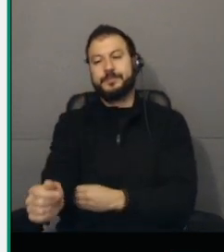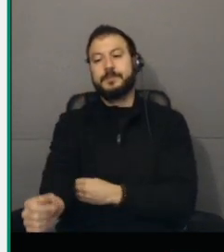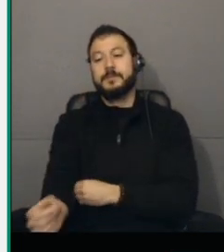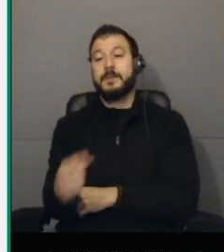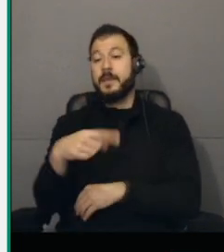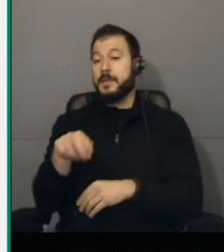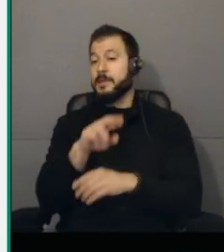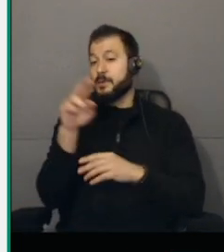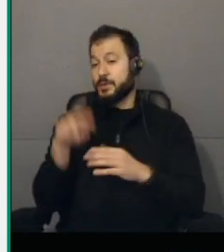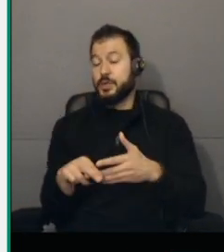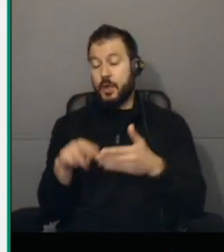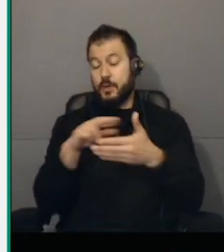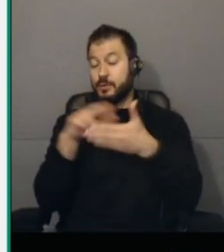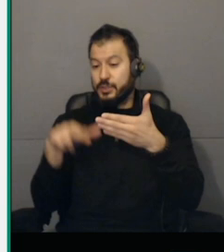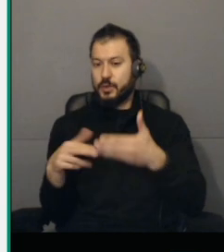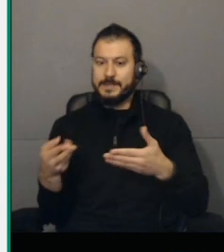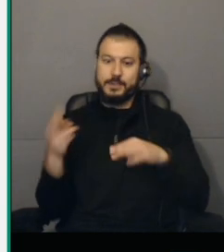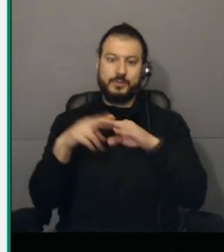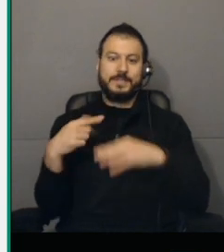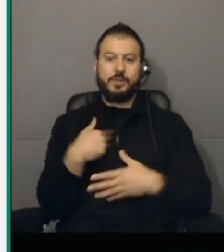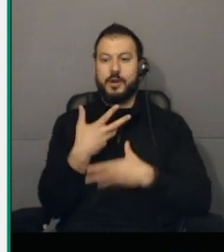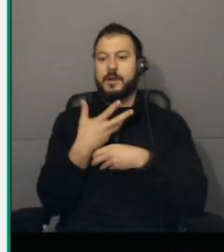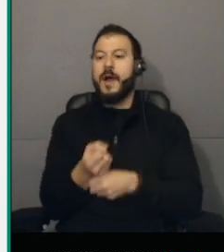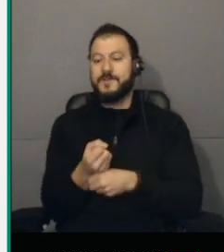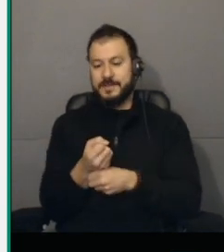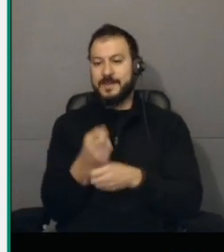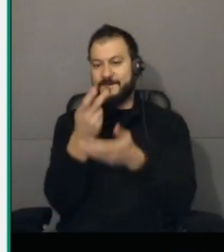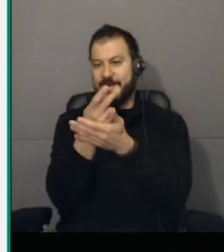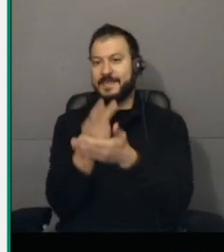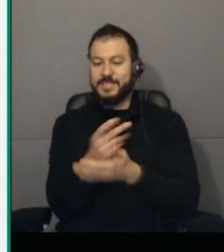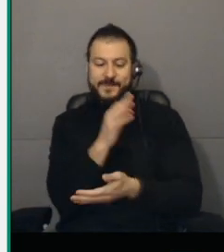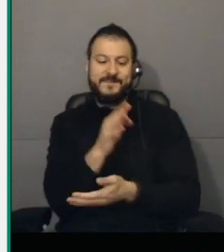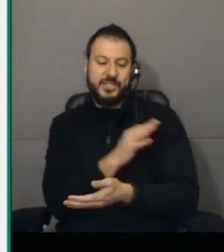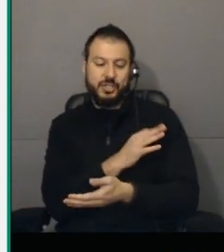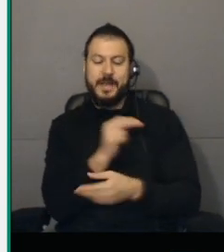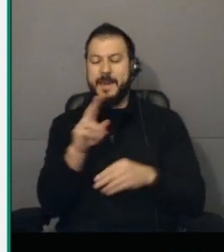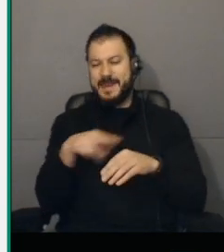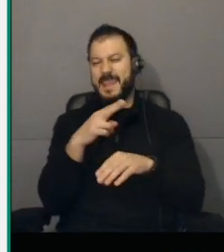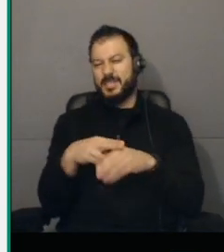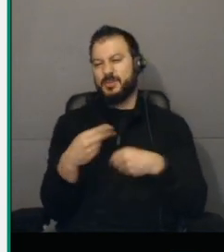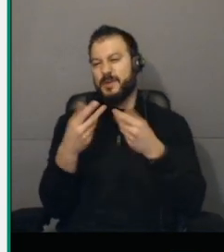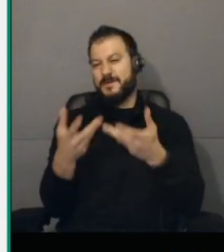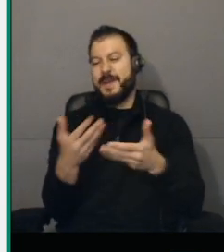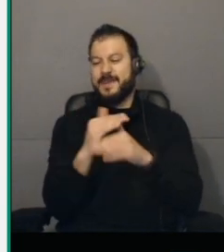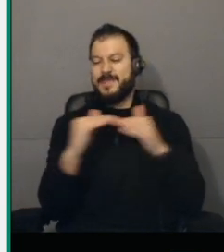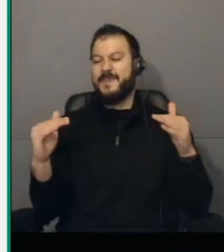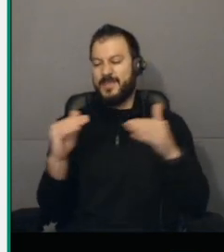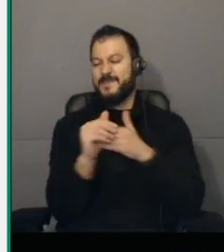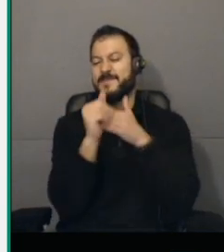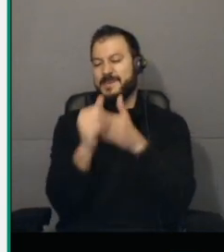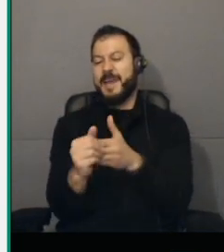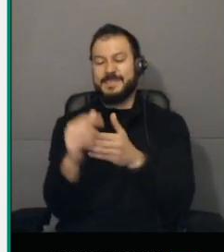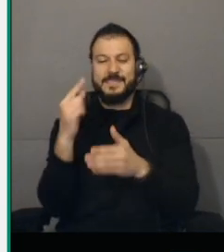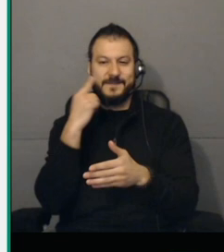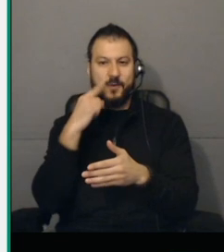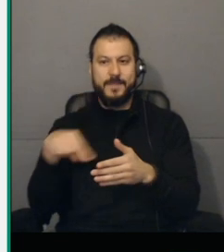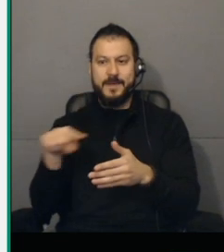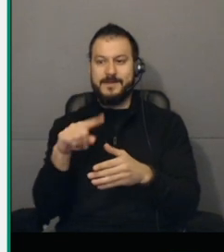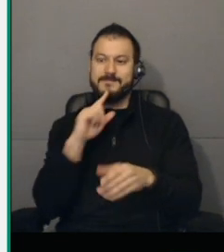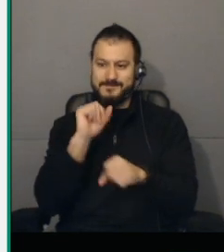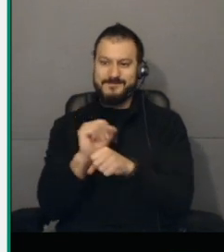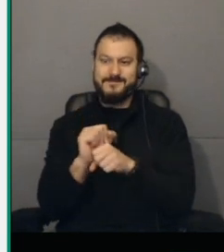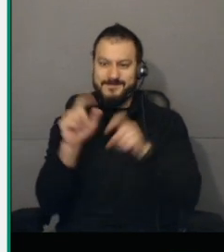These results not only increase our confidence of validated features, but also naturally provide a level of guidance for our manual